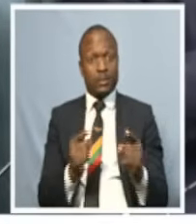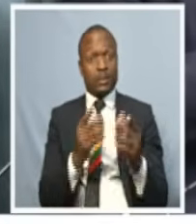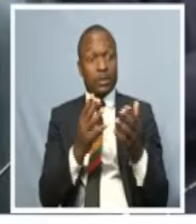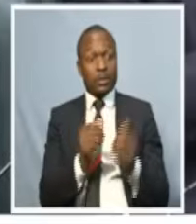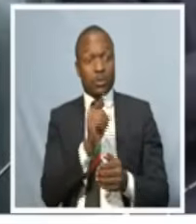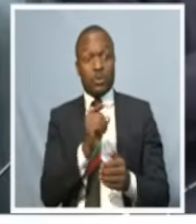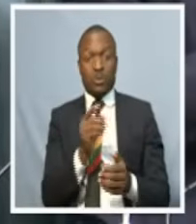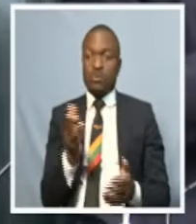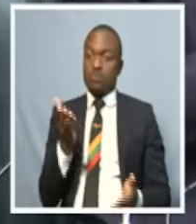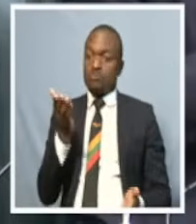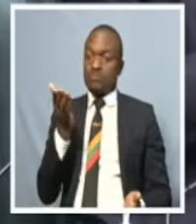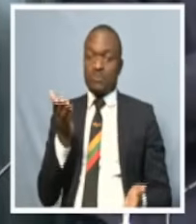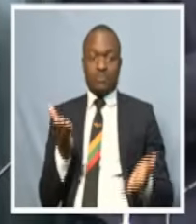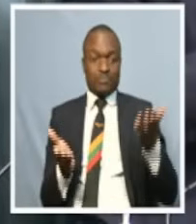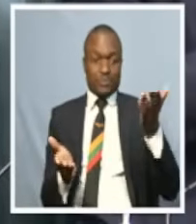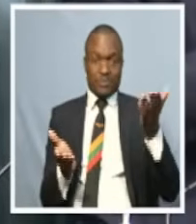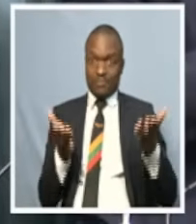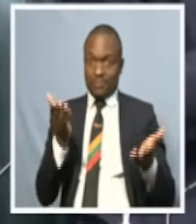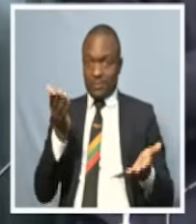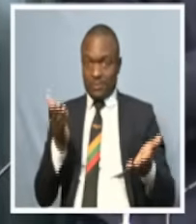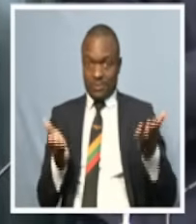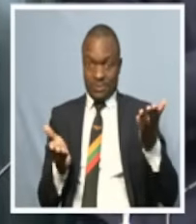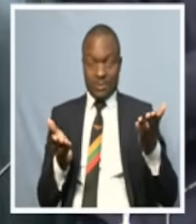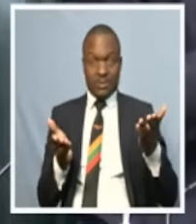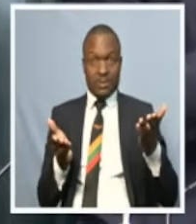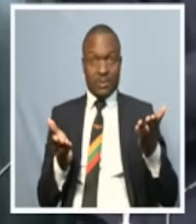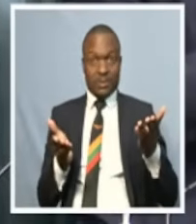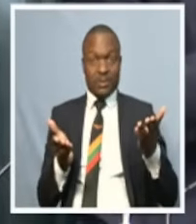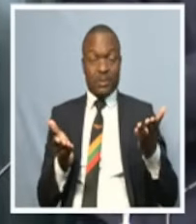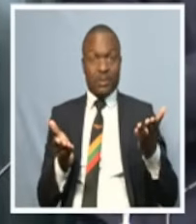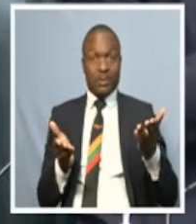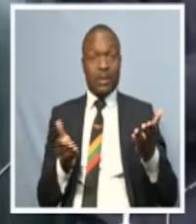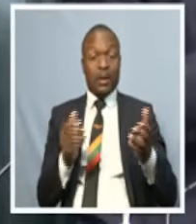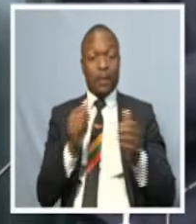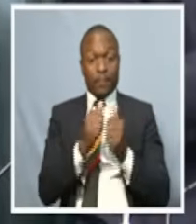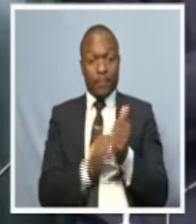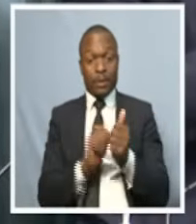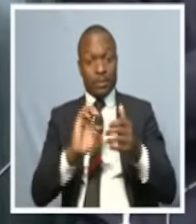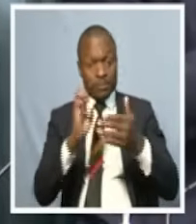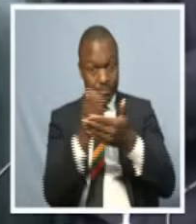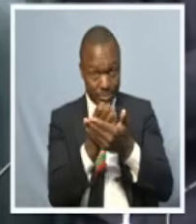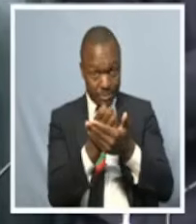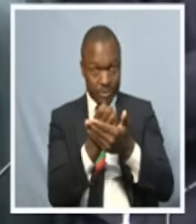and contrast the characteristics regarding the engagements